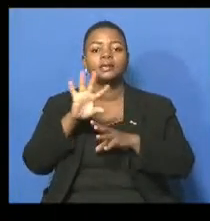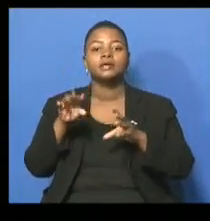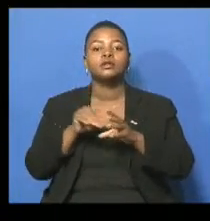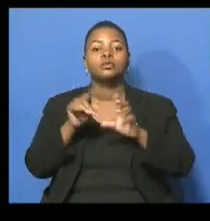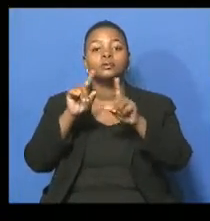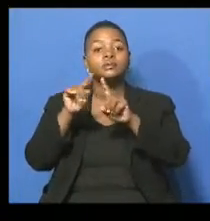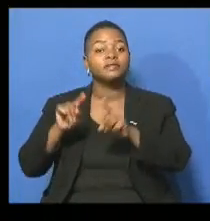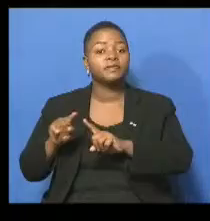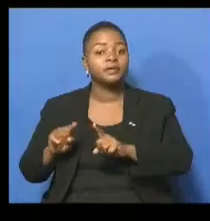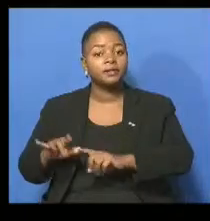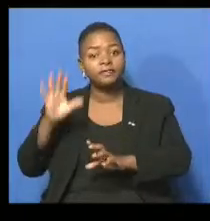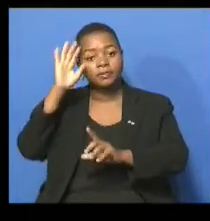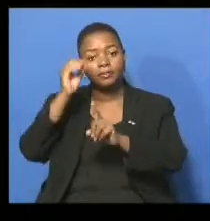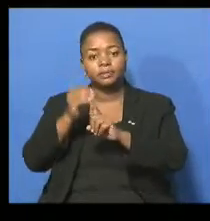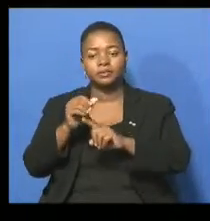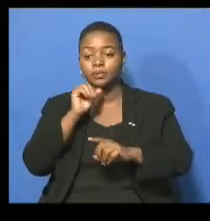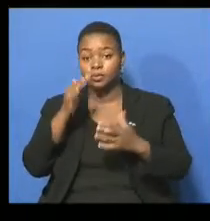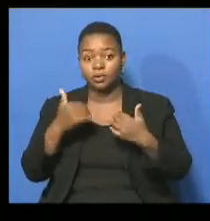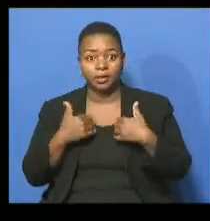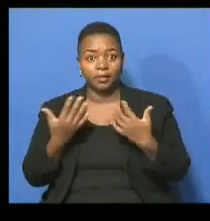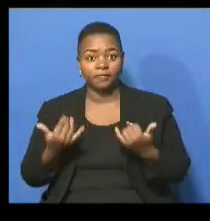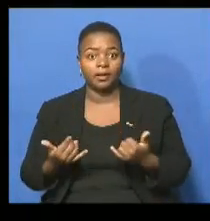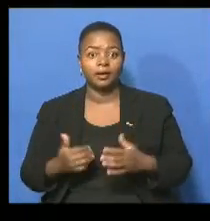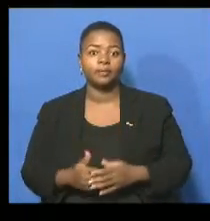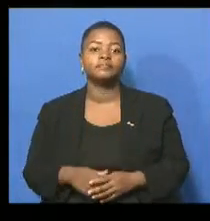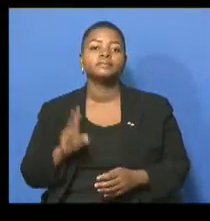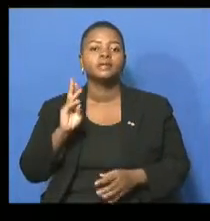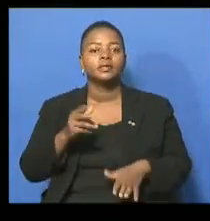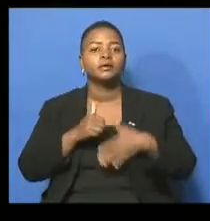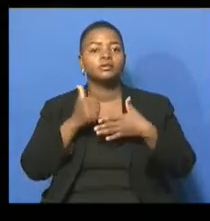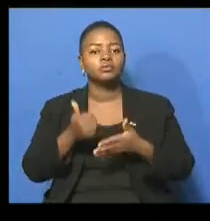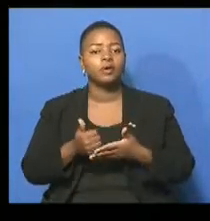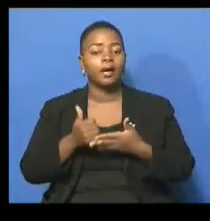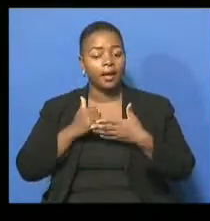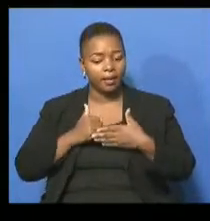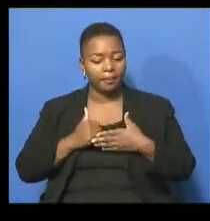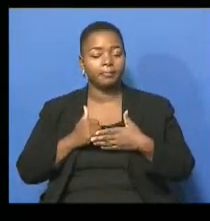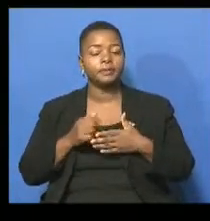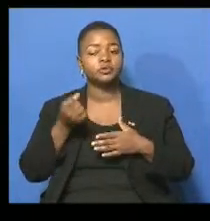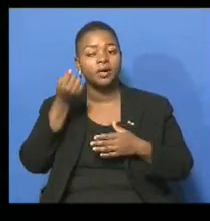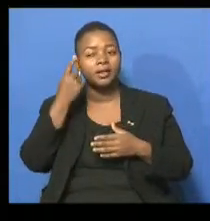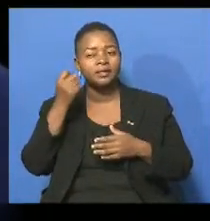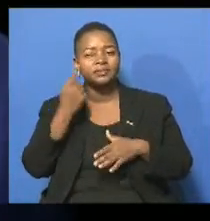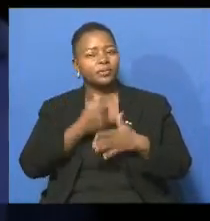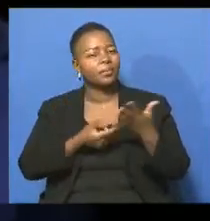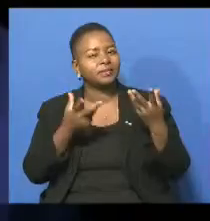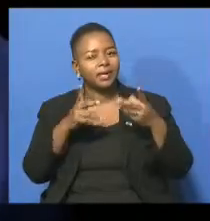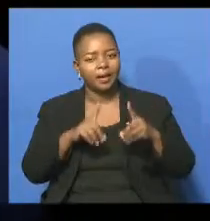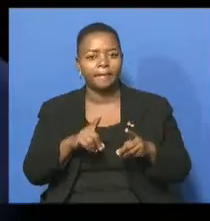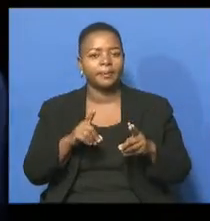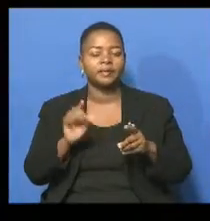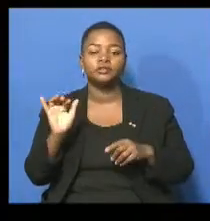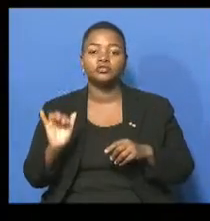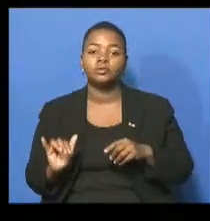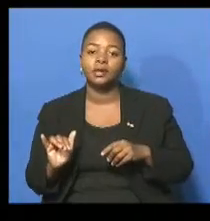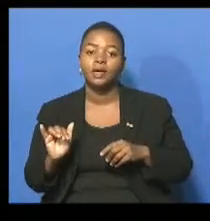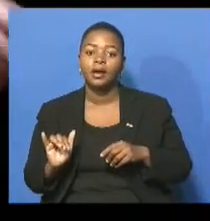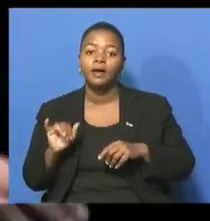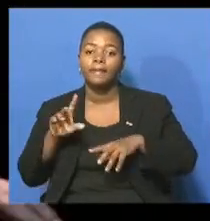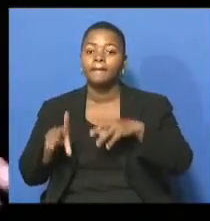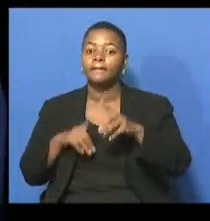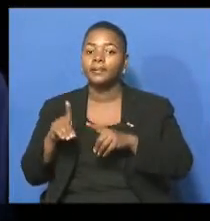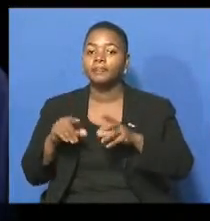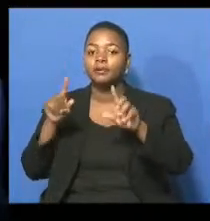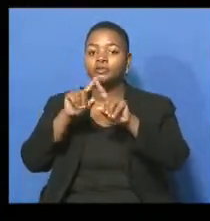that we don't have. That would help us understand what is happening to young people, what is happening